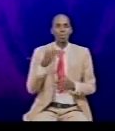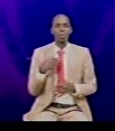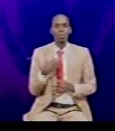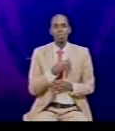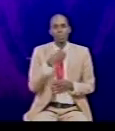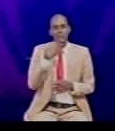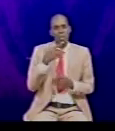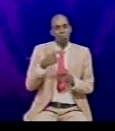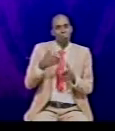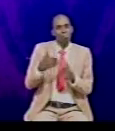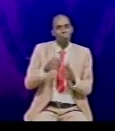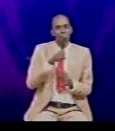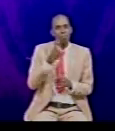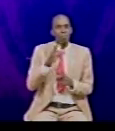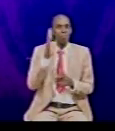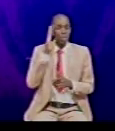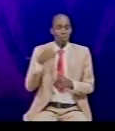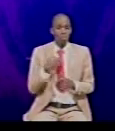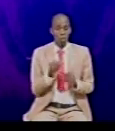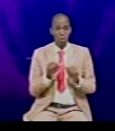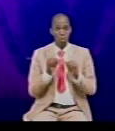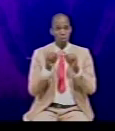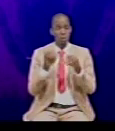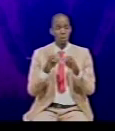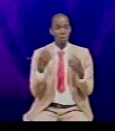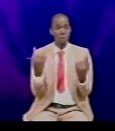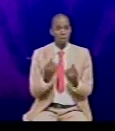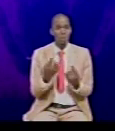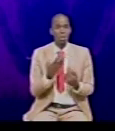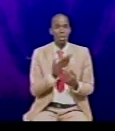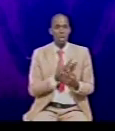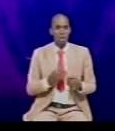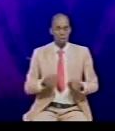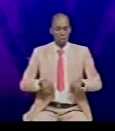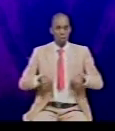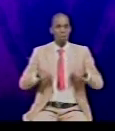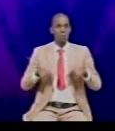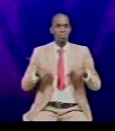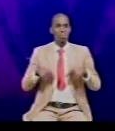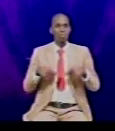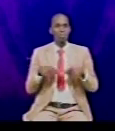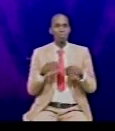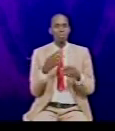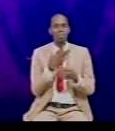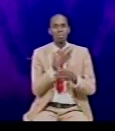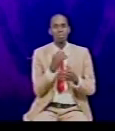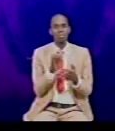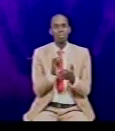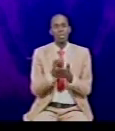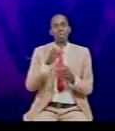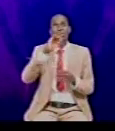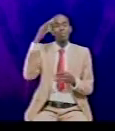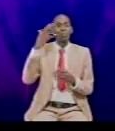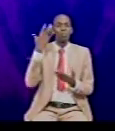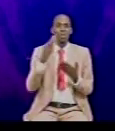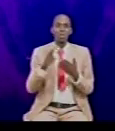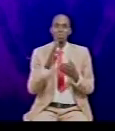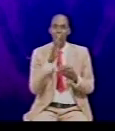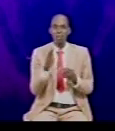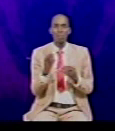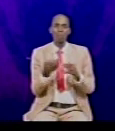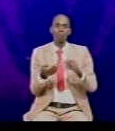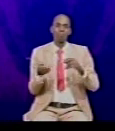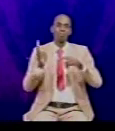may abound? God forbid. How shall we then that are dead to sin live any longer